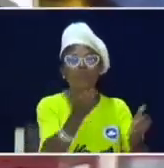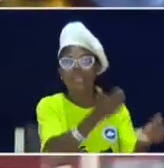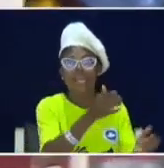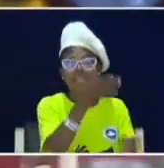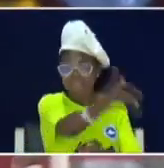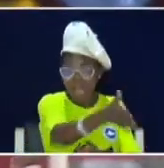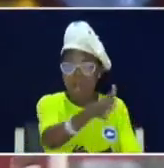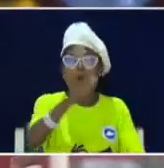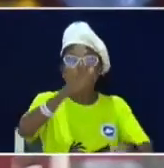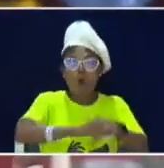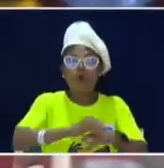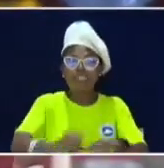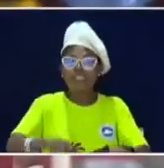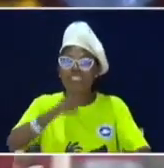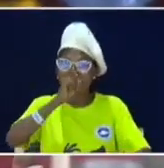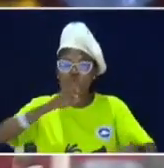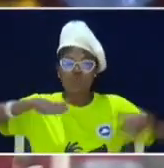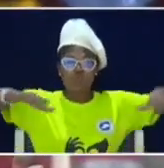wing.